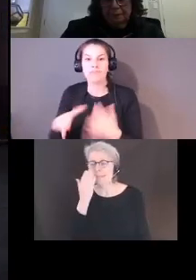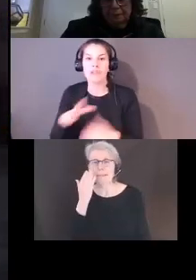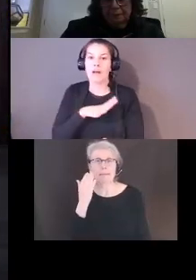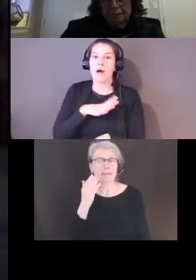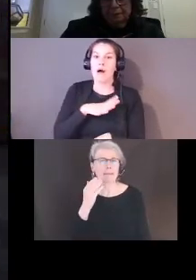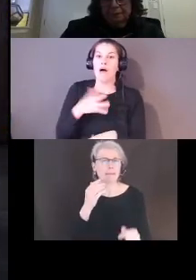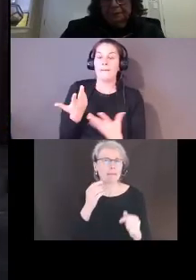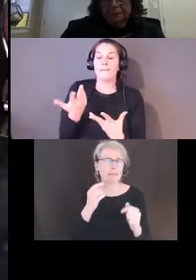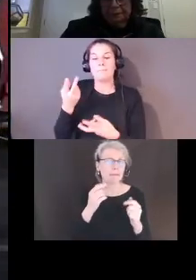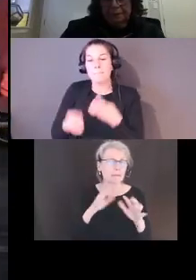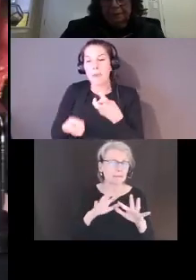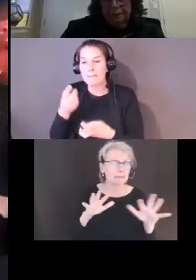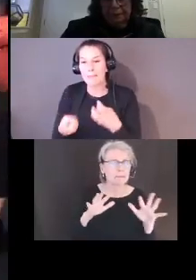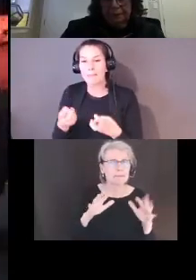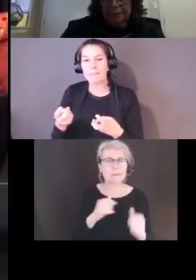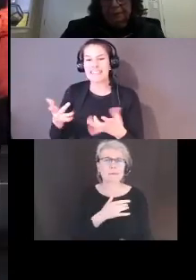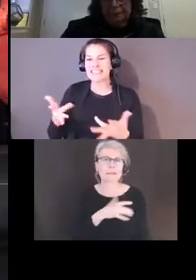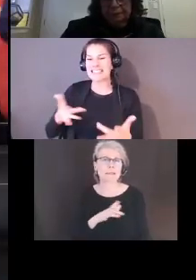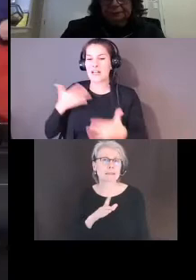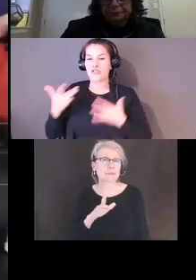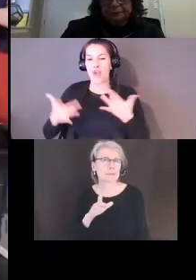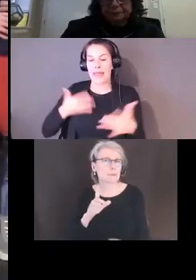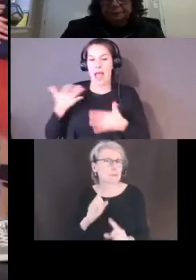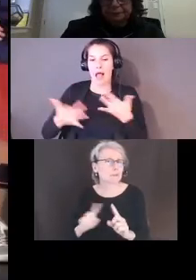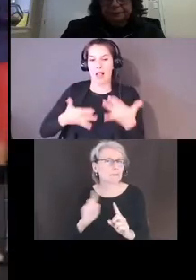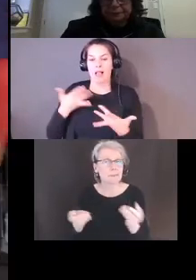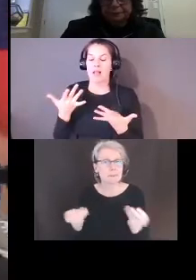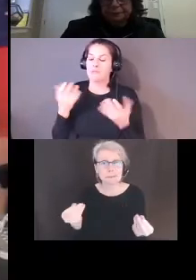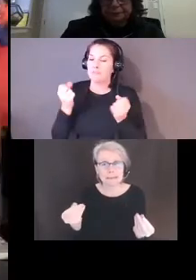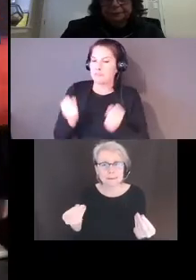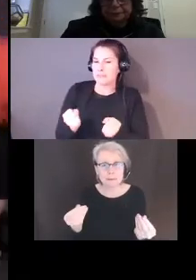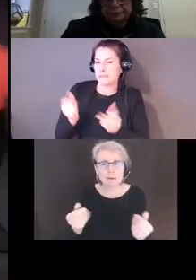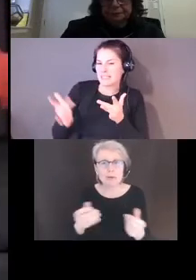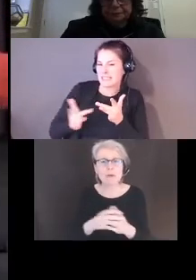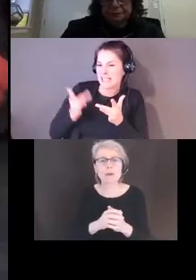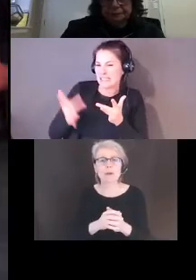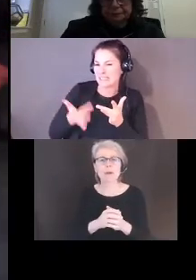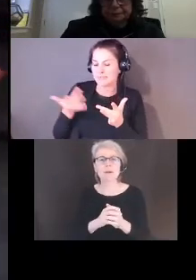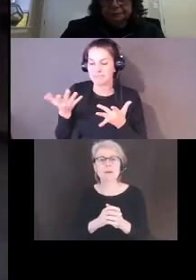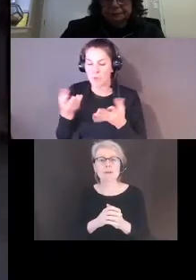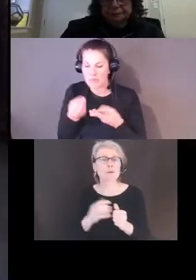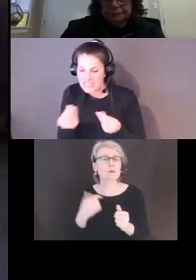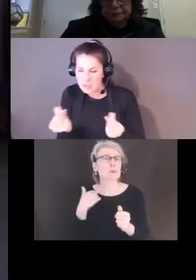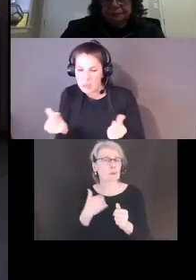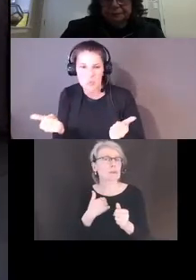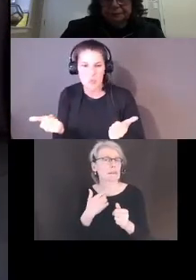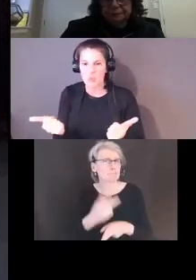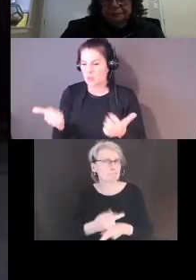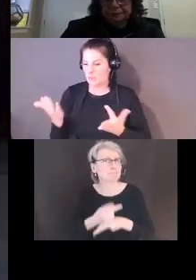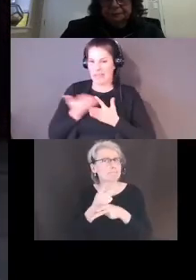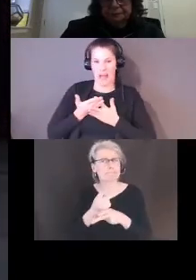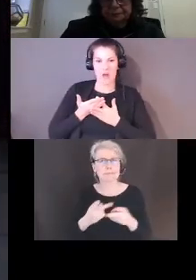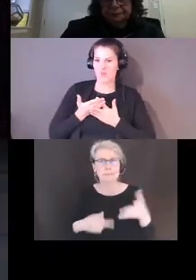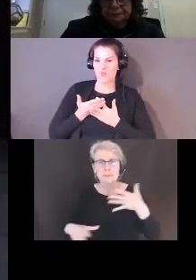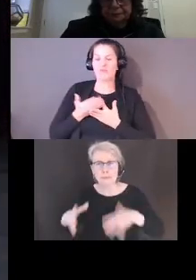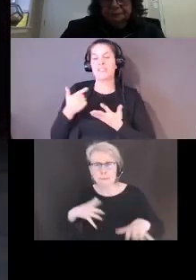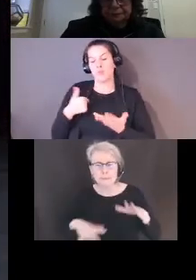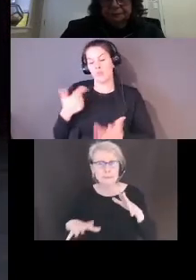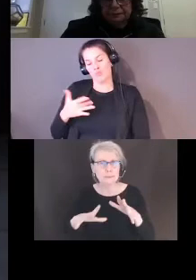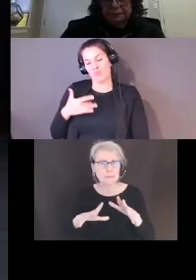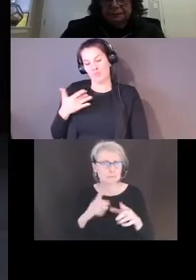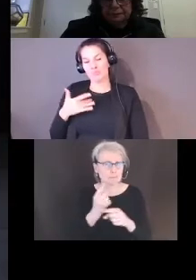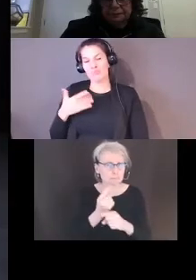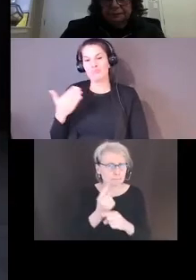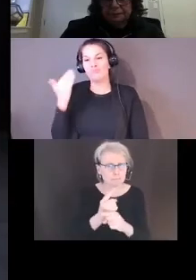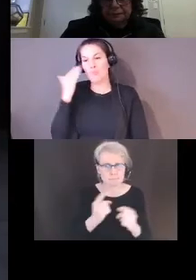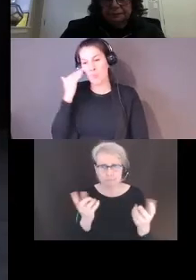may have a sensitivity to certain types of materials. So we are very sensitive to the costumes that we choose. We want